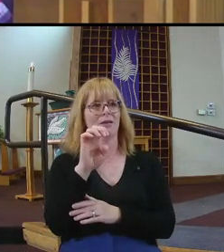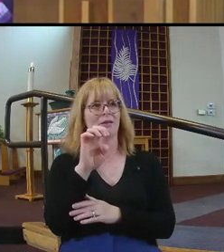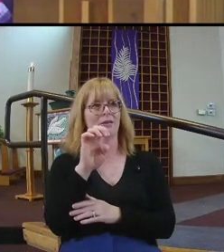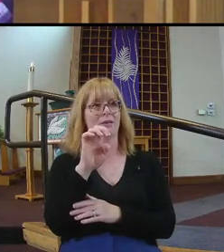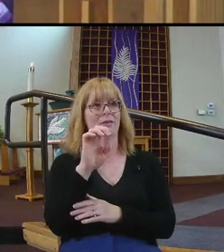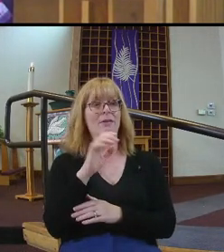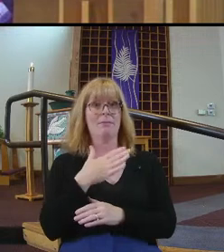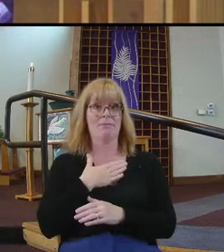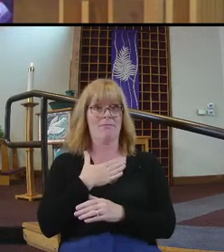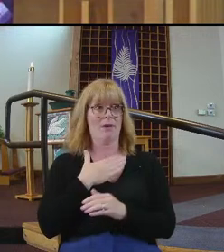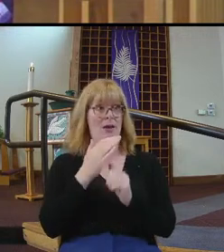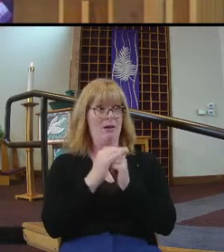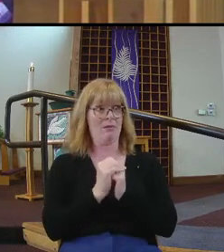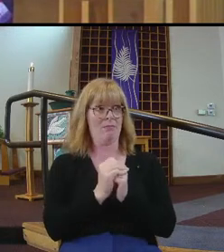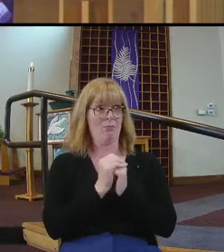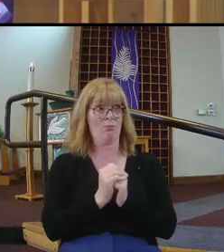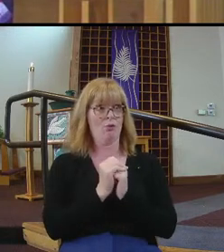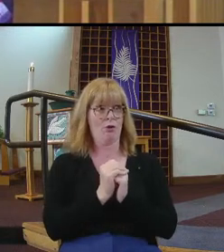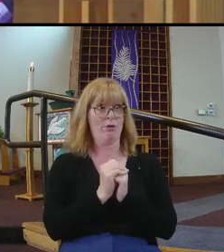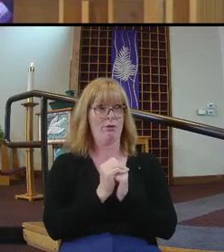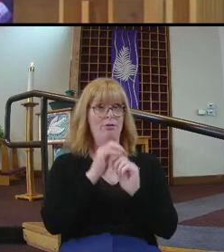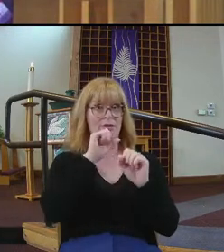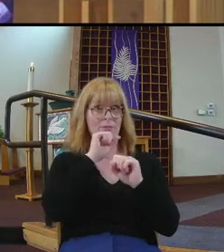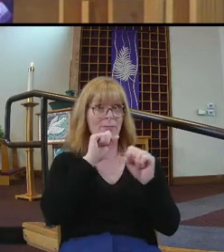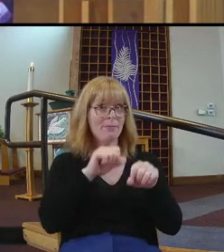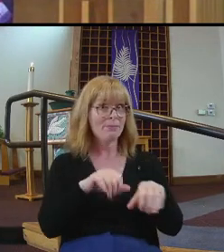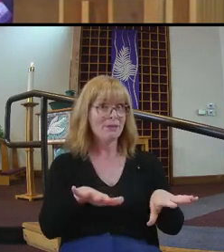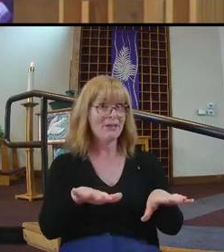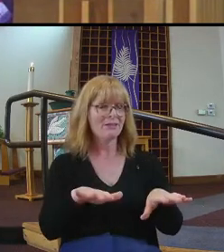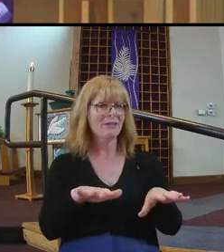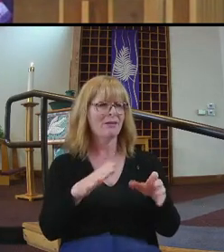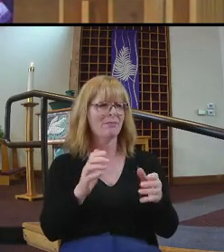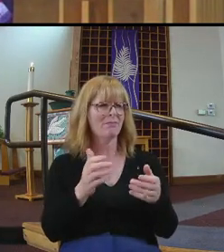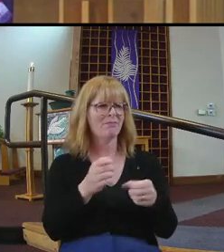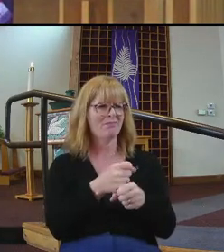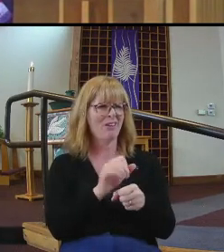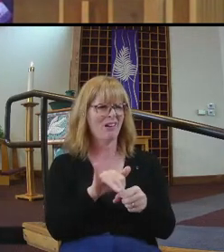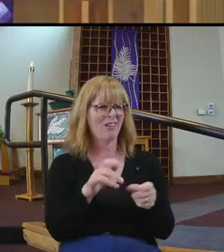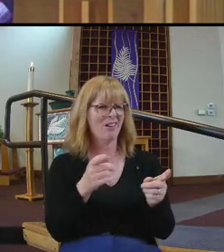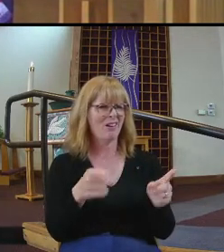Did my prayer of blessing bring that about?